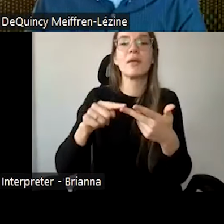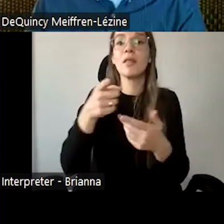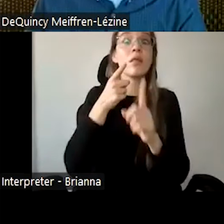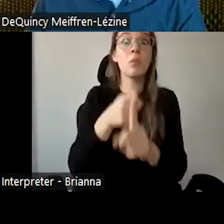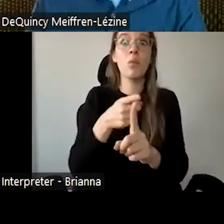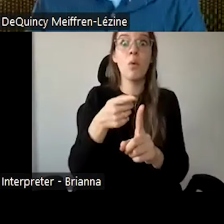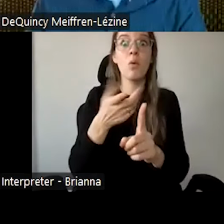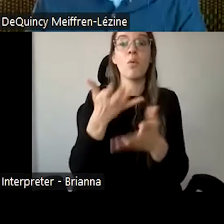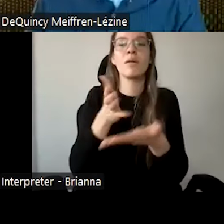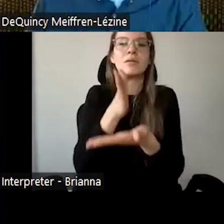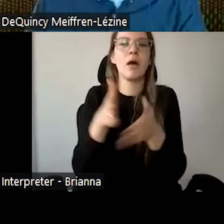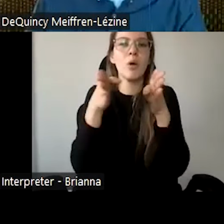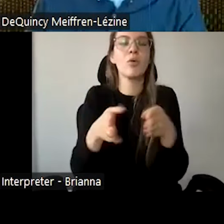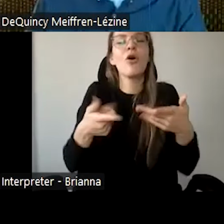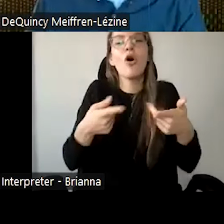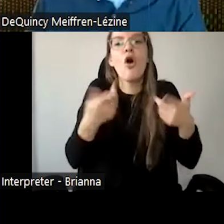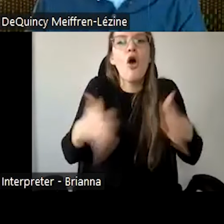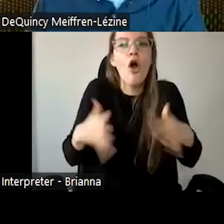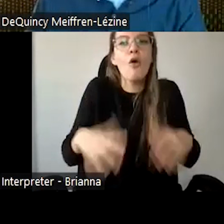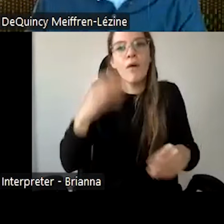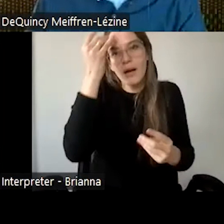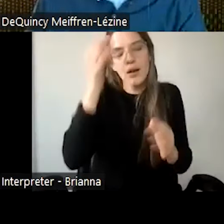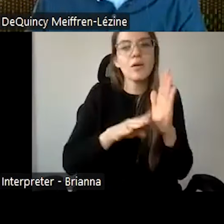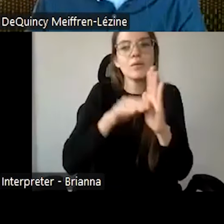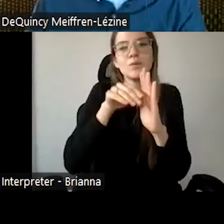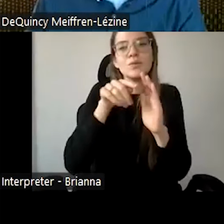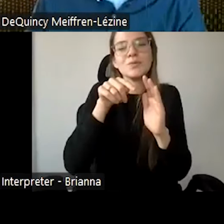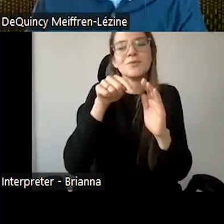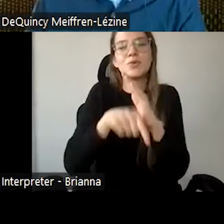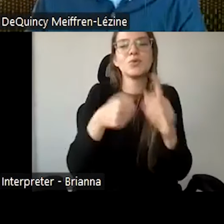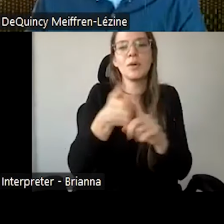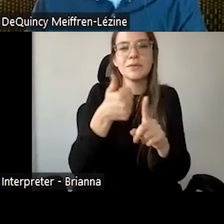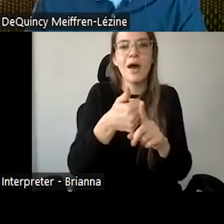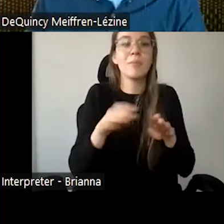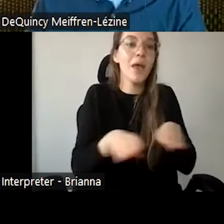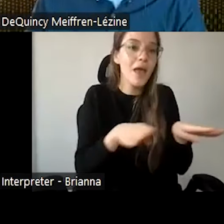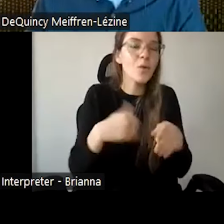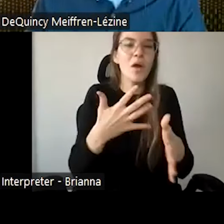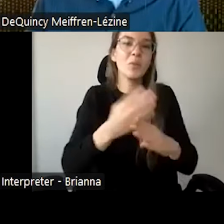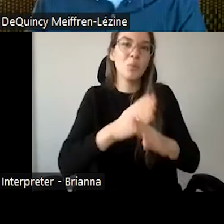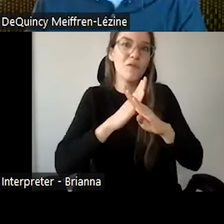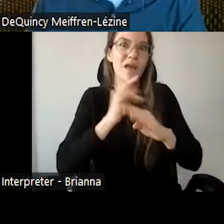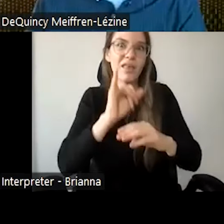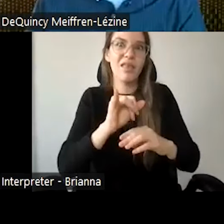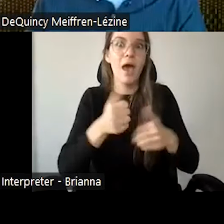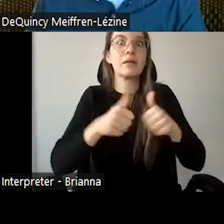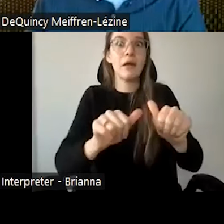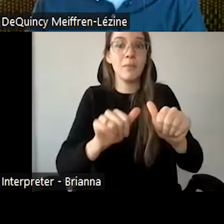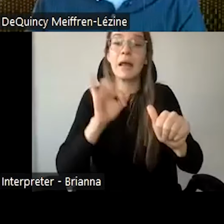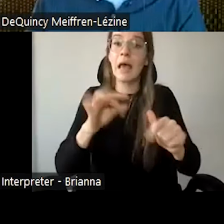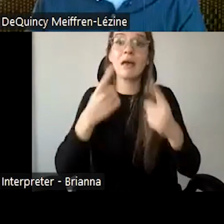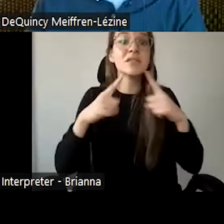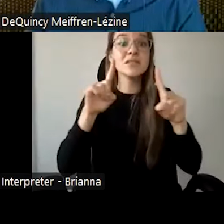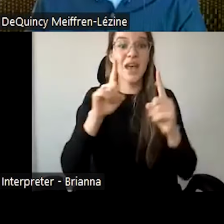somebody who is already suicidal from having any suicidal behavior or suicide attempt. And if we are successful at that clinical